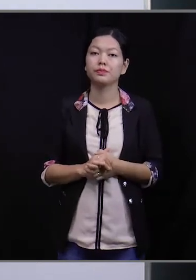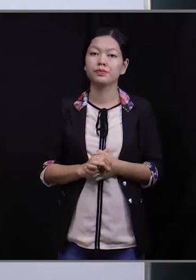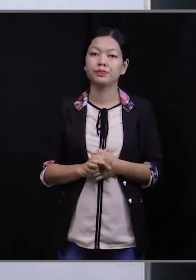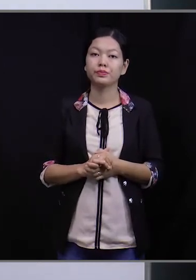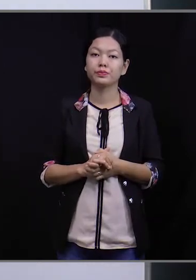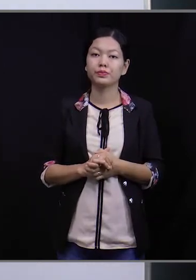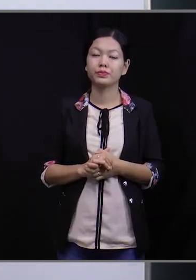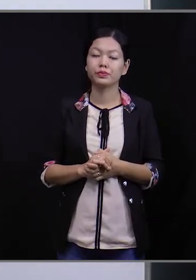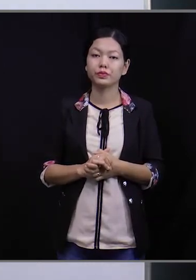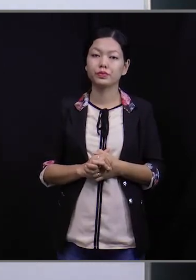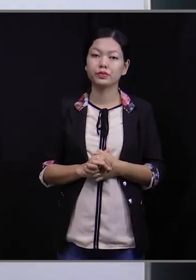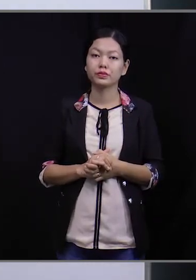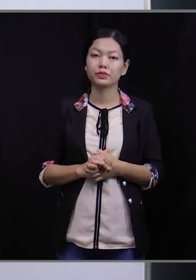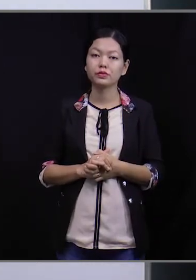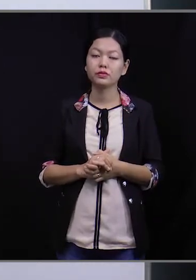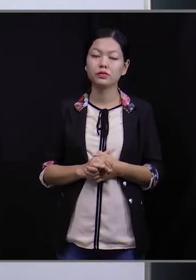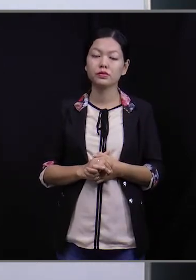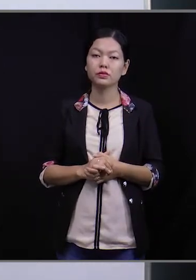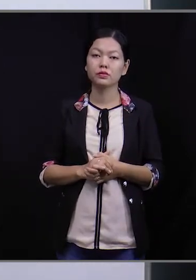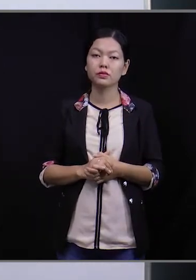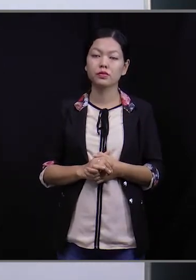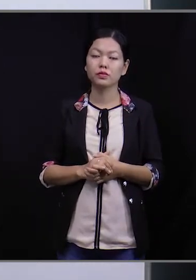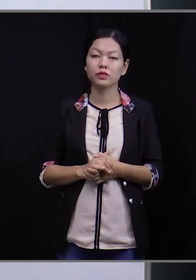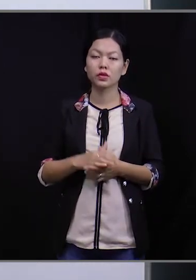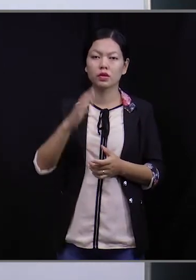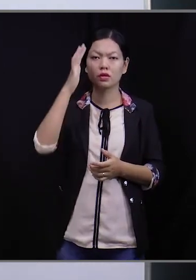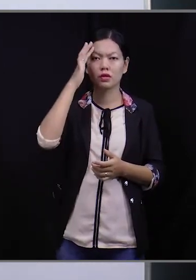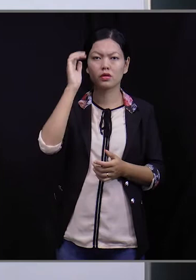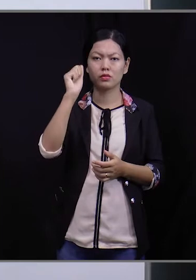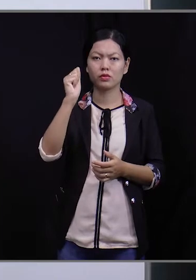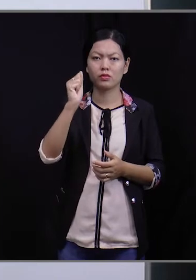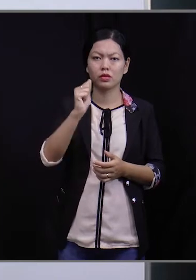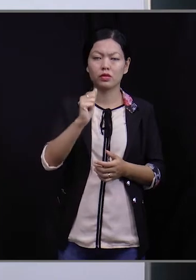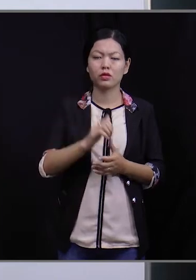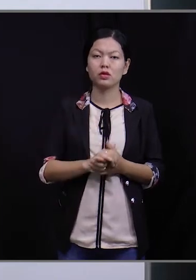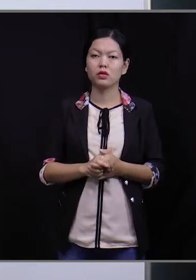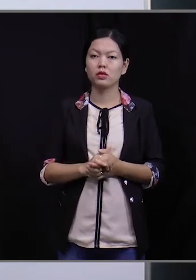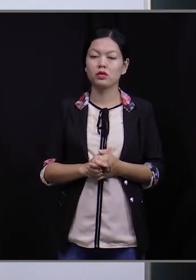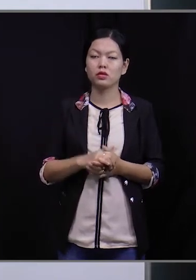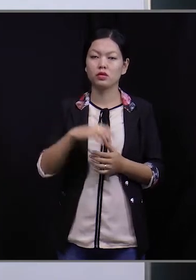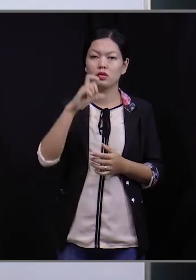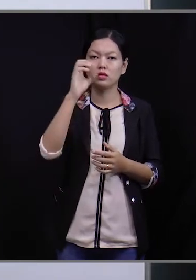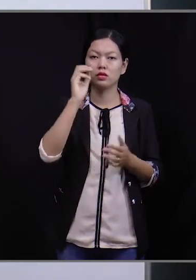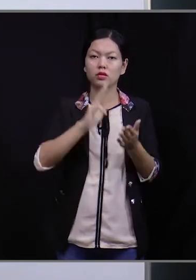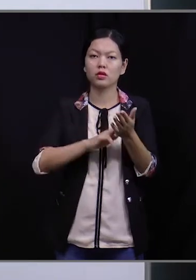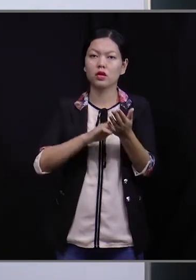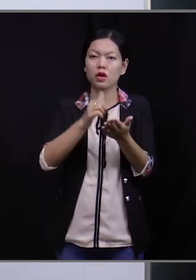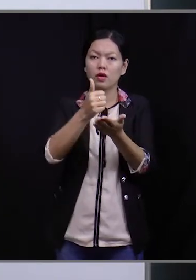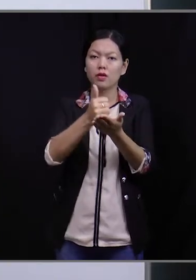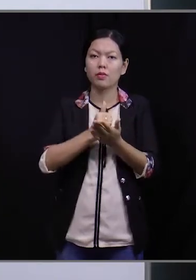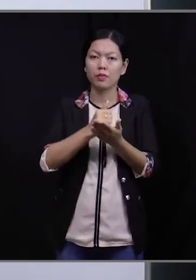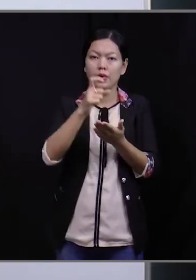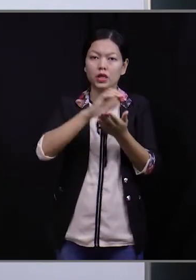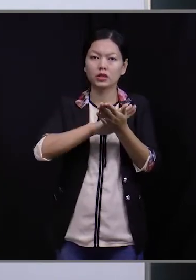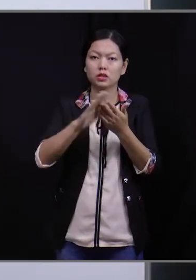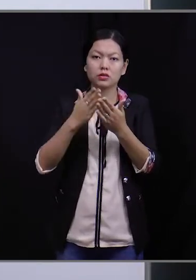with the commercial banks. Now, if you remember commercial banks chapter, I have explained all this in detail, so I'm